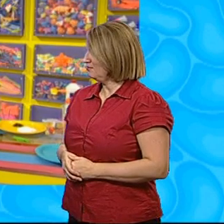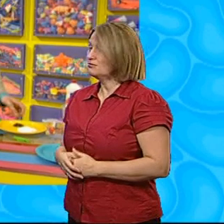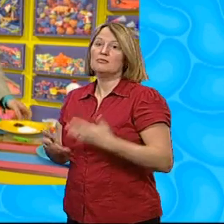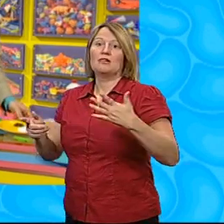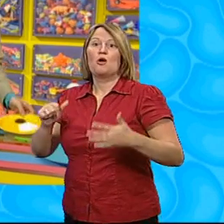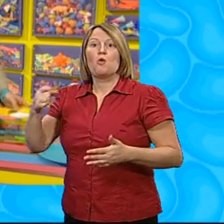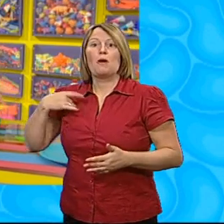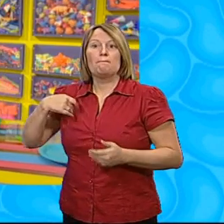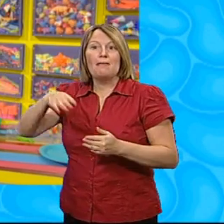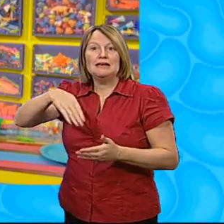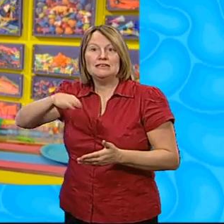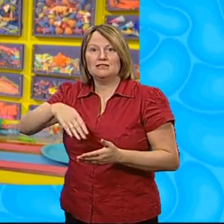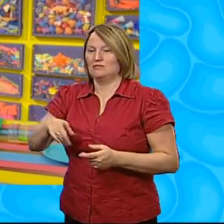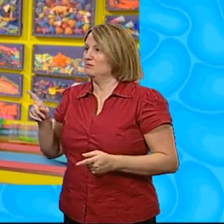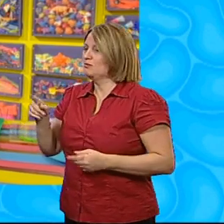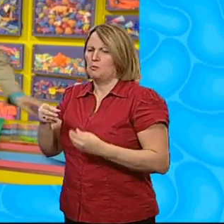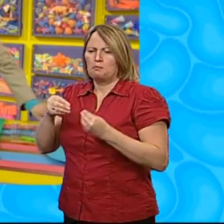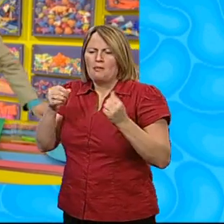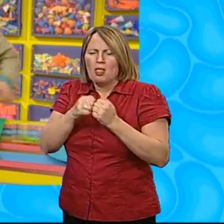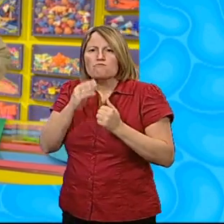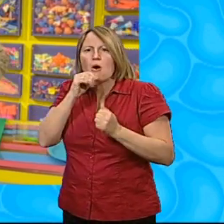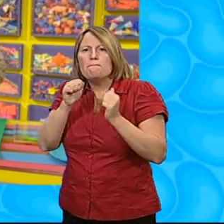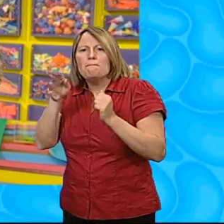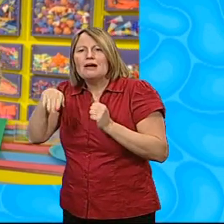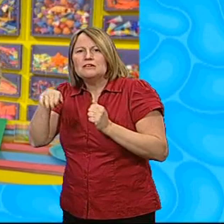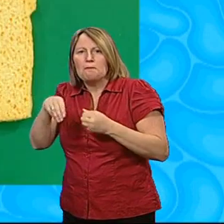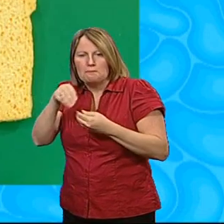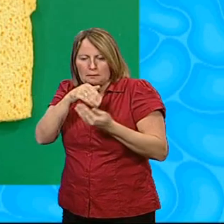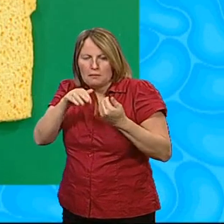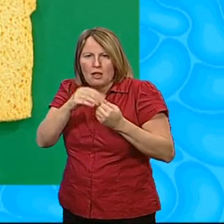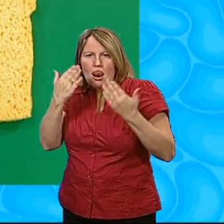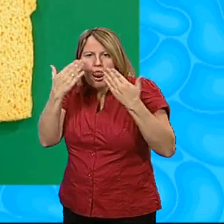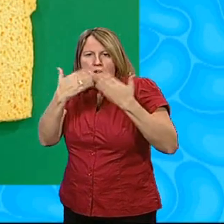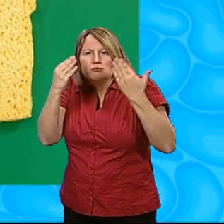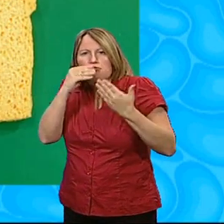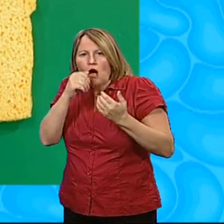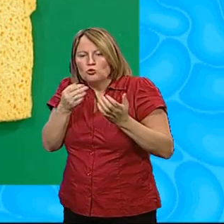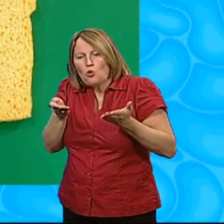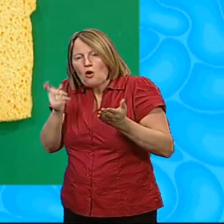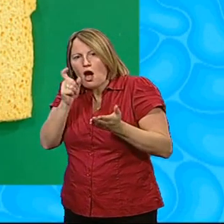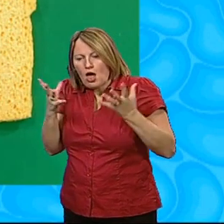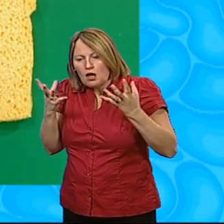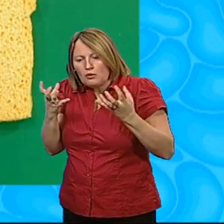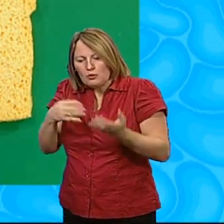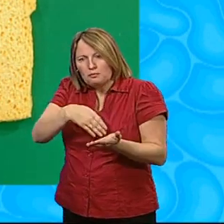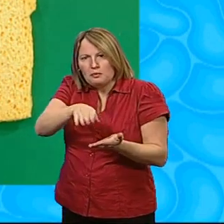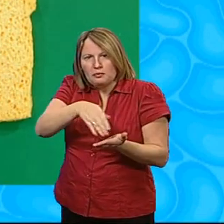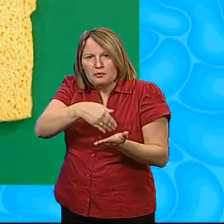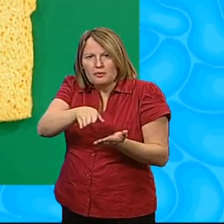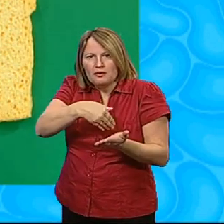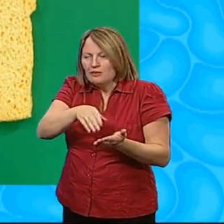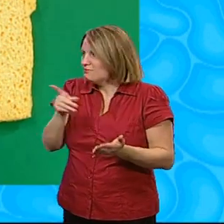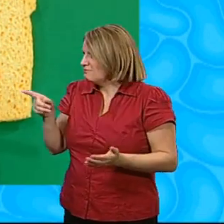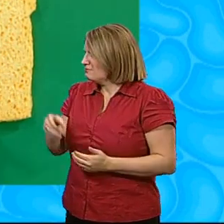Then get some white paint and mix it with some brown paint to make a